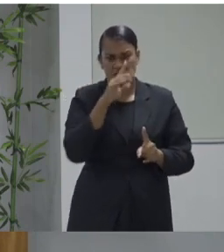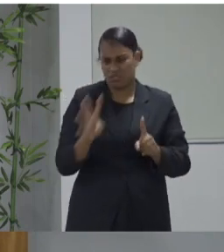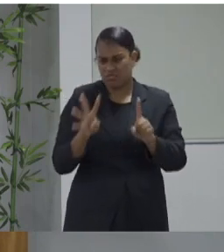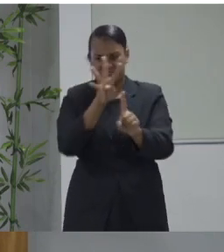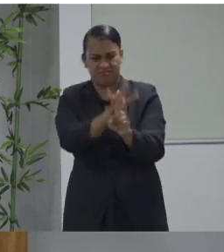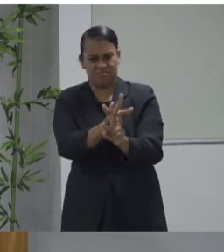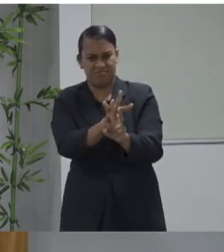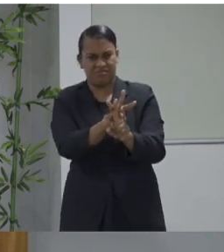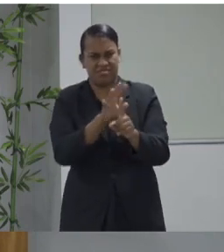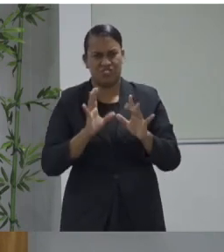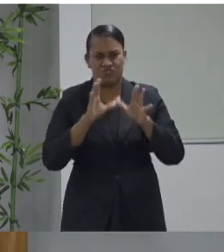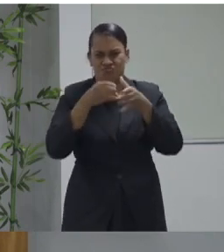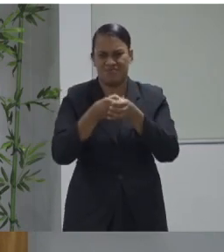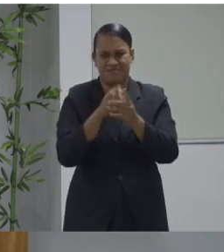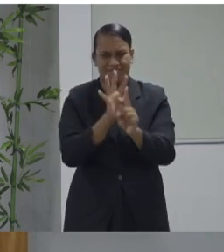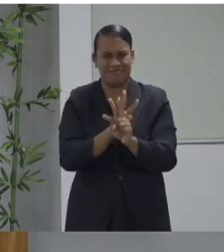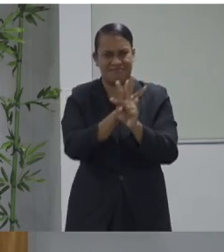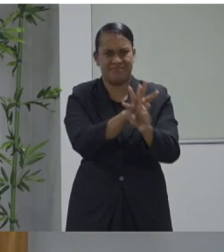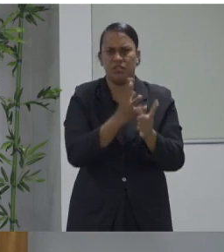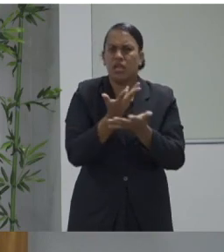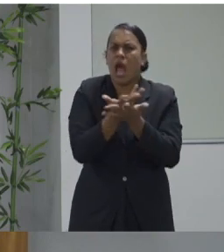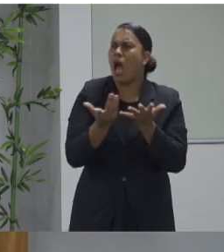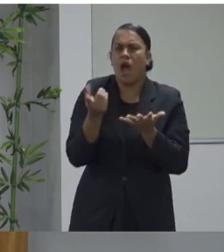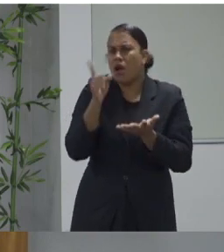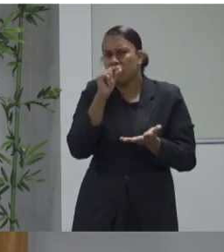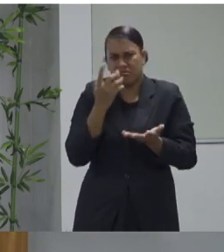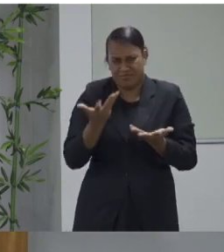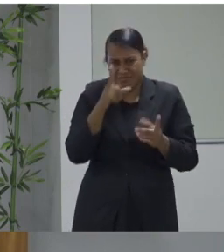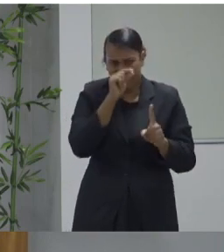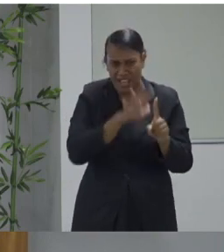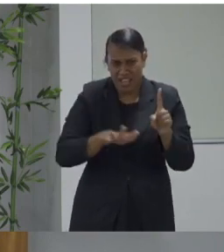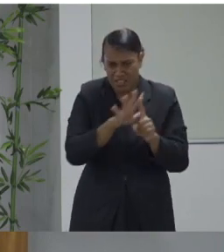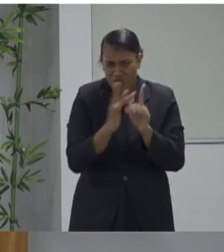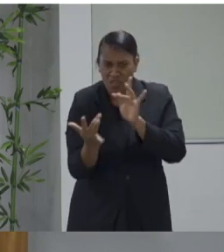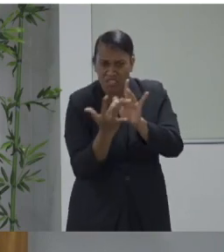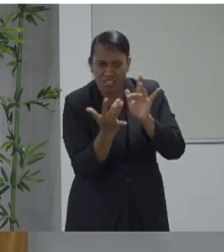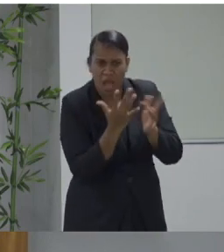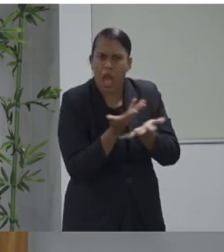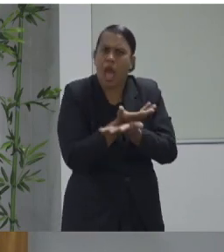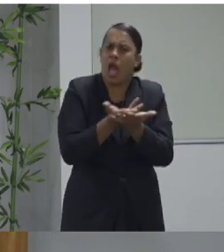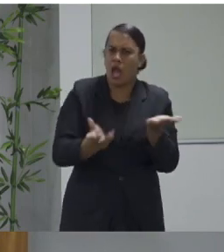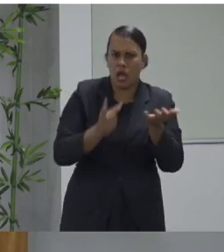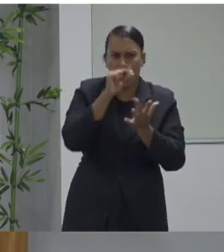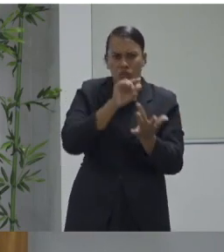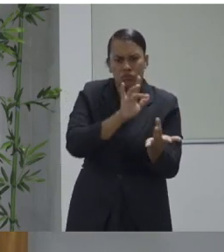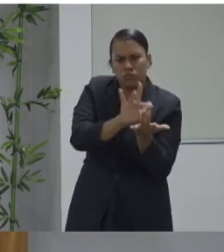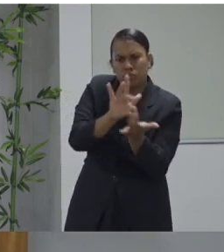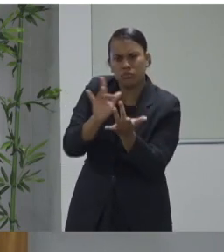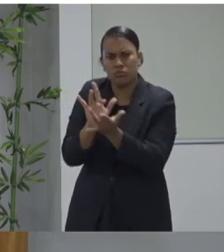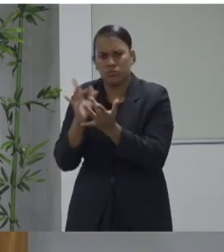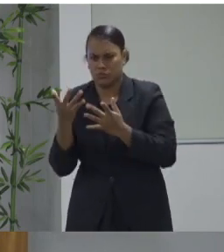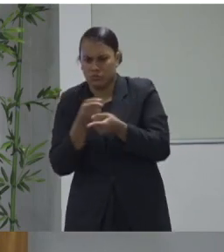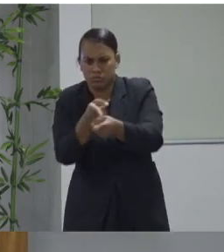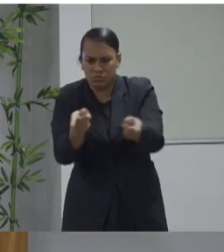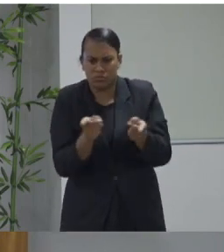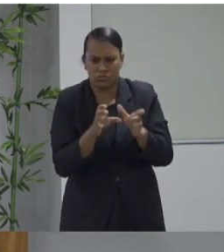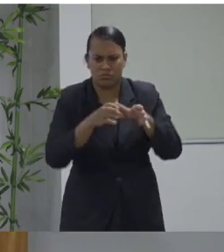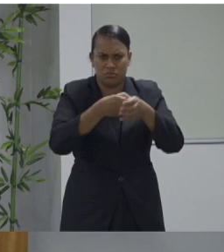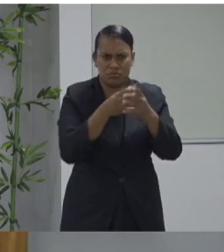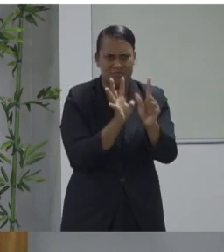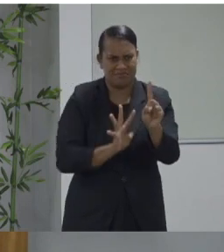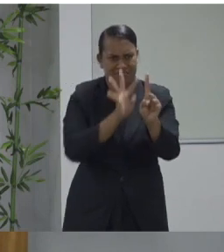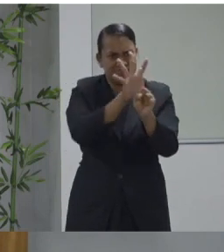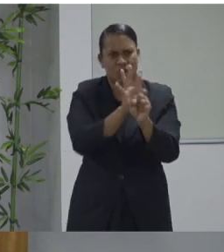them, and what sort of action have you taken in terms of contact tracing around them? And can you tell us what sort of contact tracing is happening around